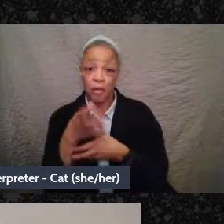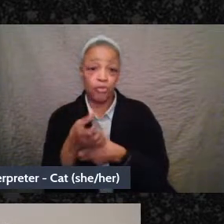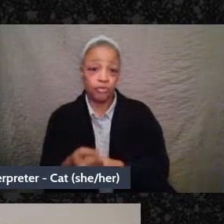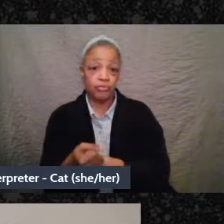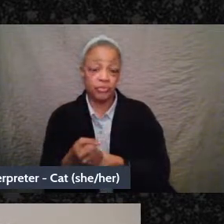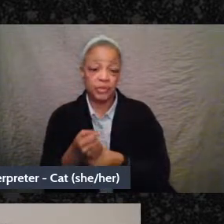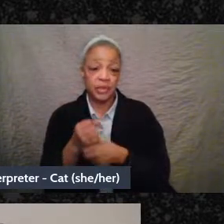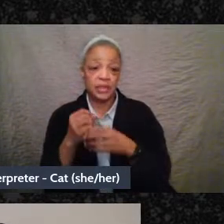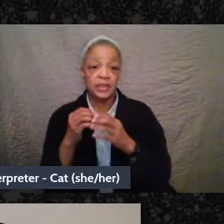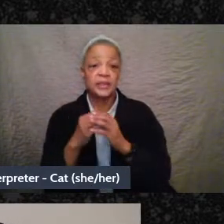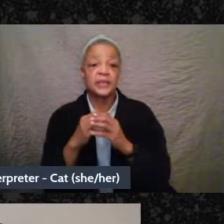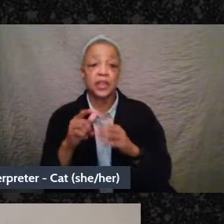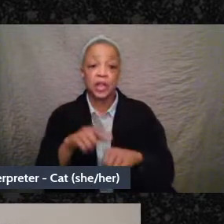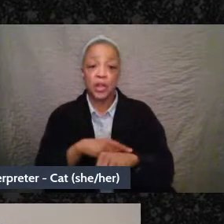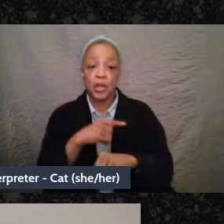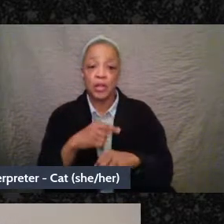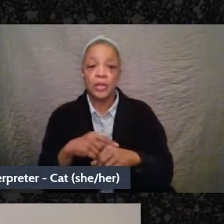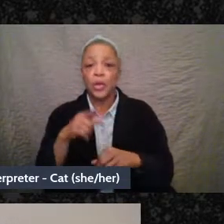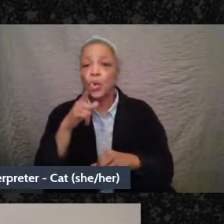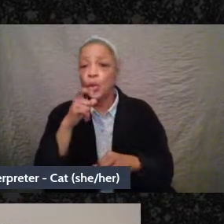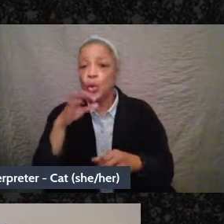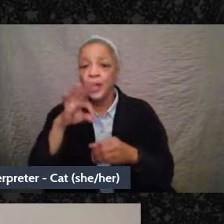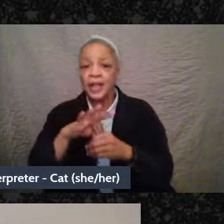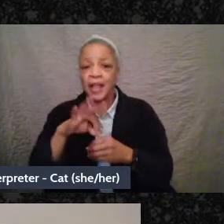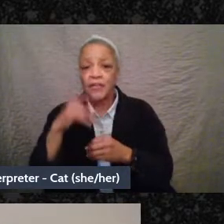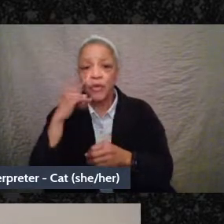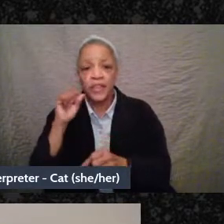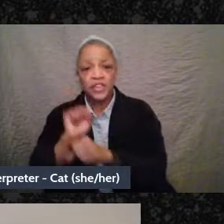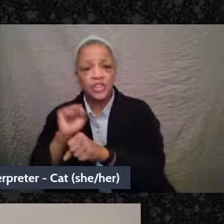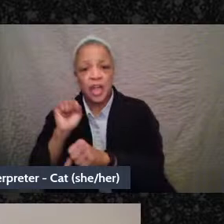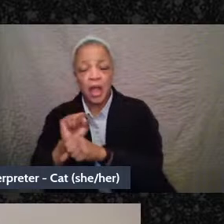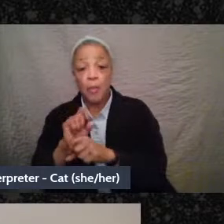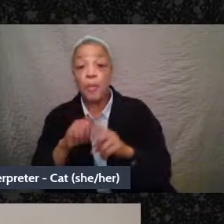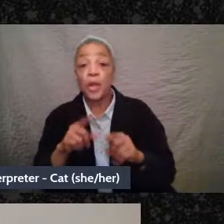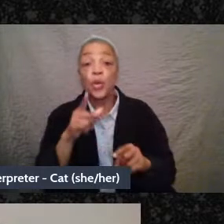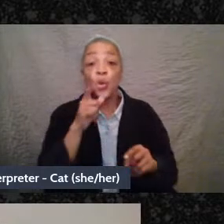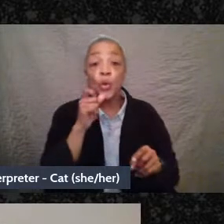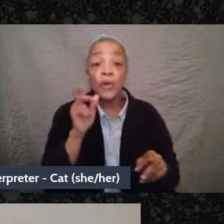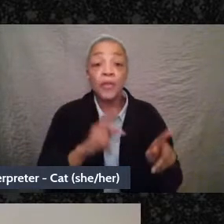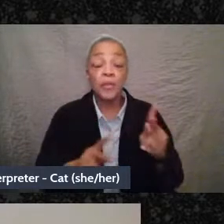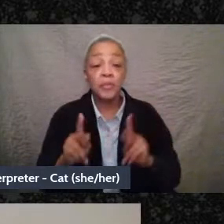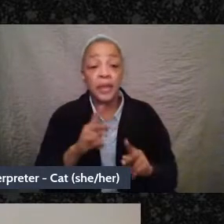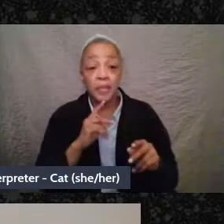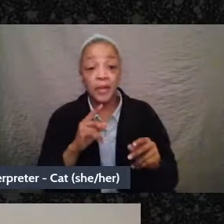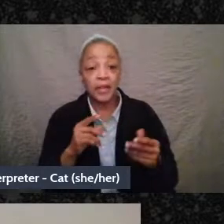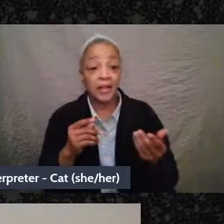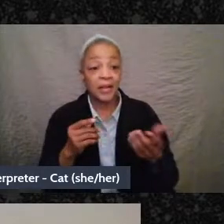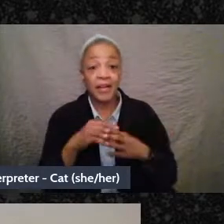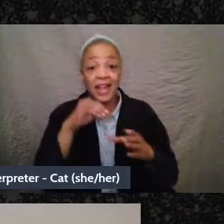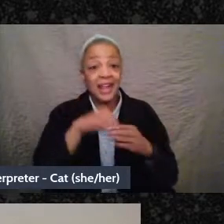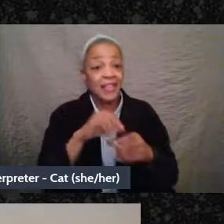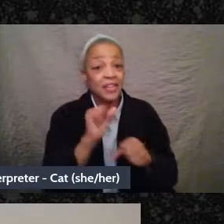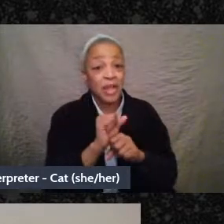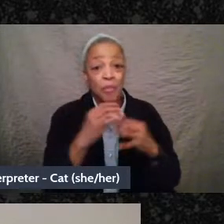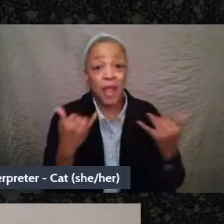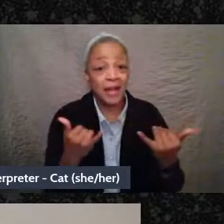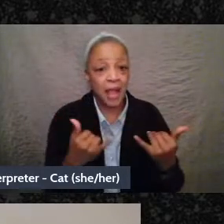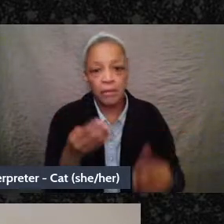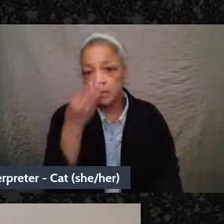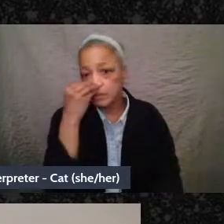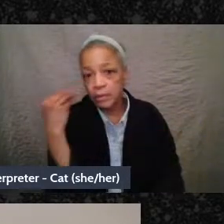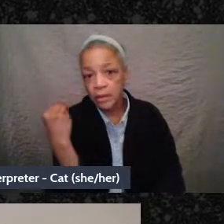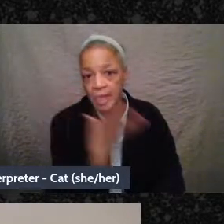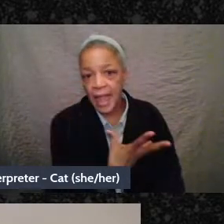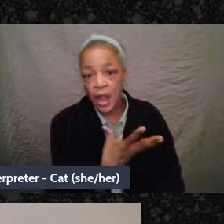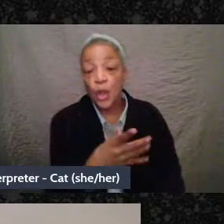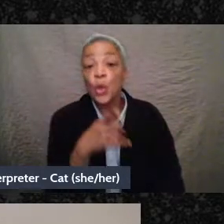like, you know, who should we elect for this position? But like, who are the people who are currently in this position? I don't care who they are, really. Like, do they answer